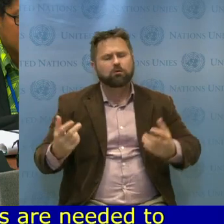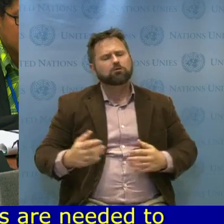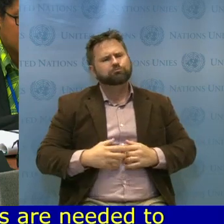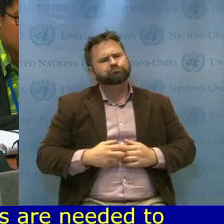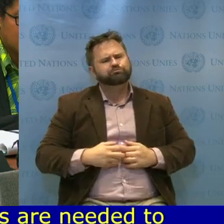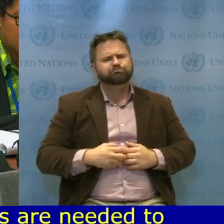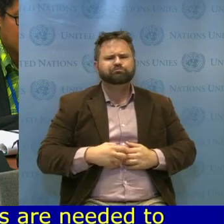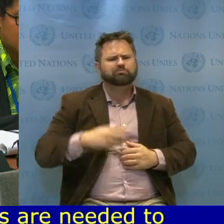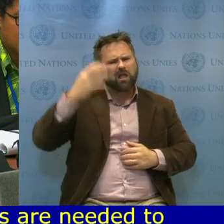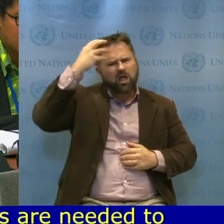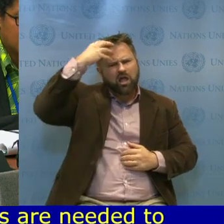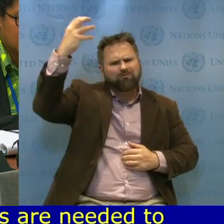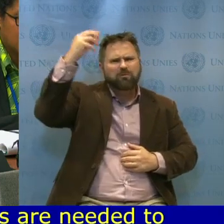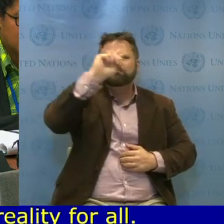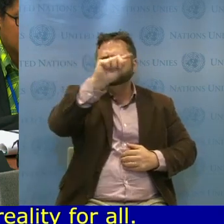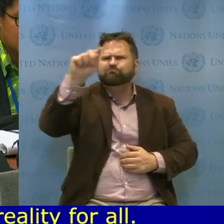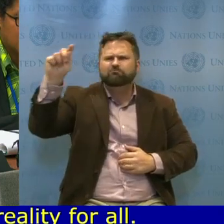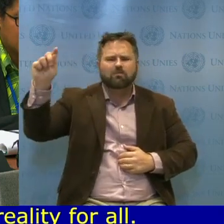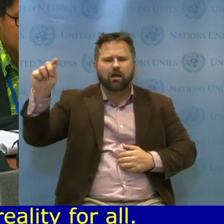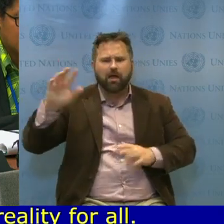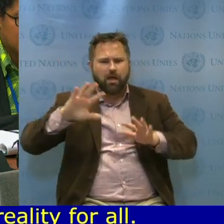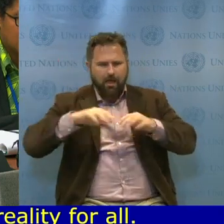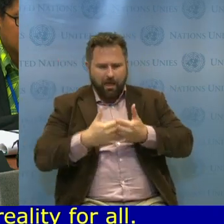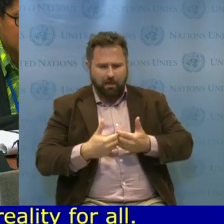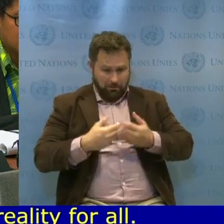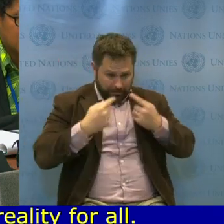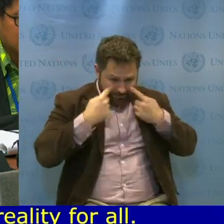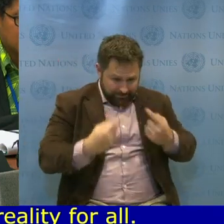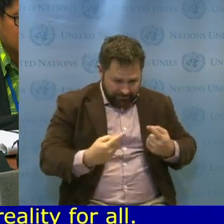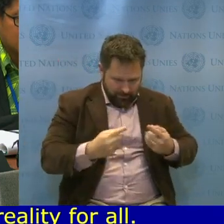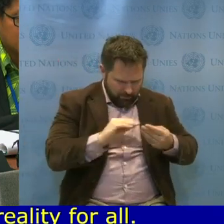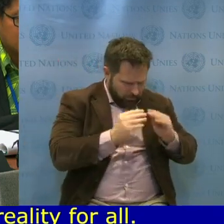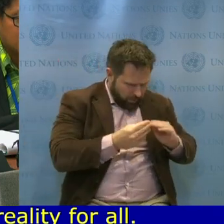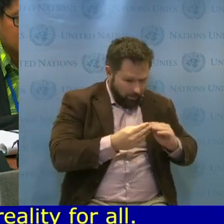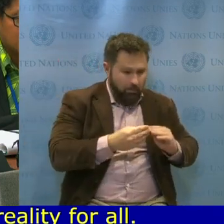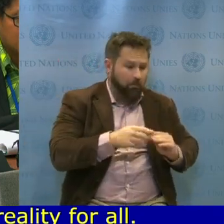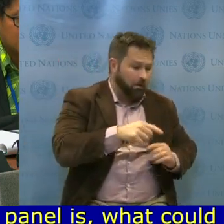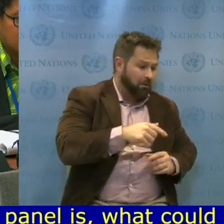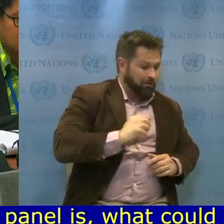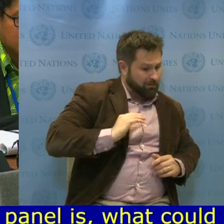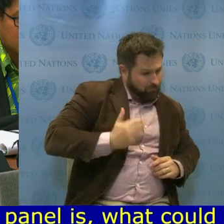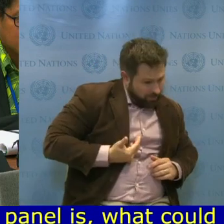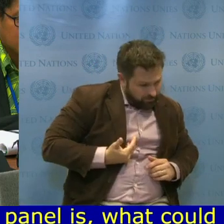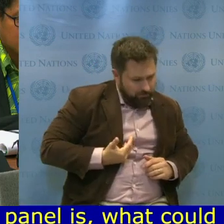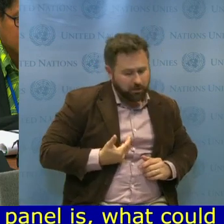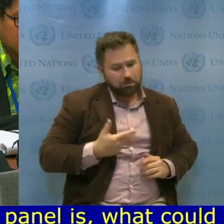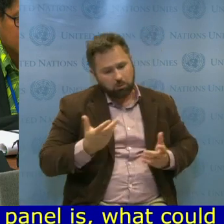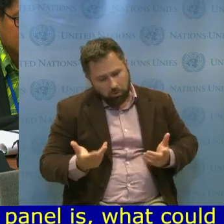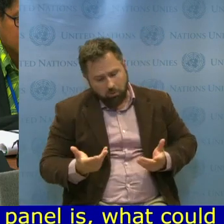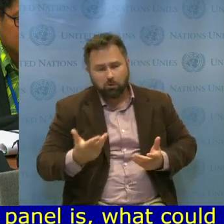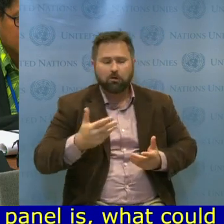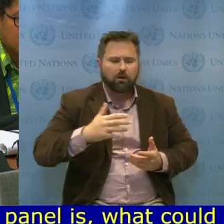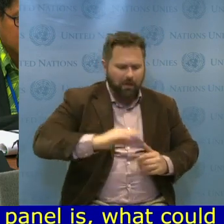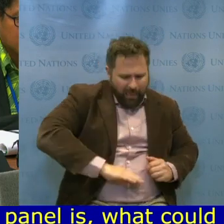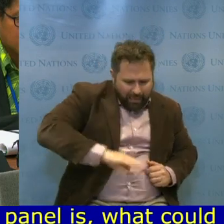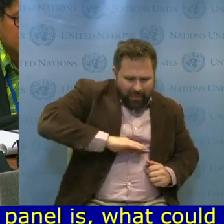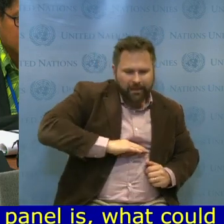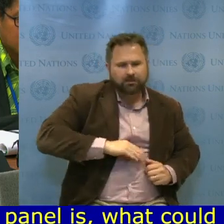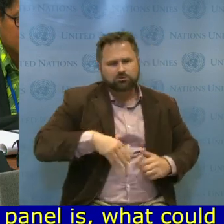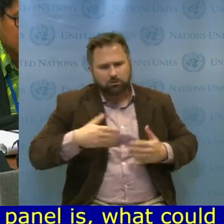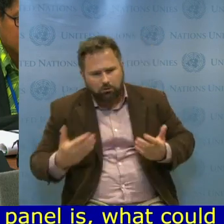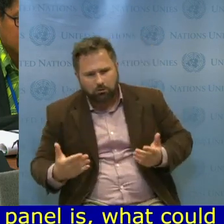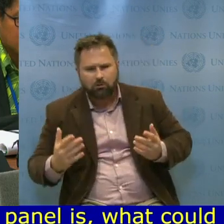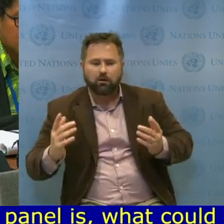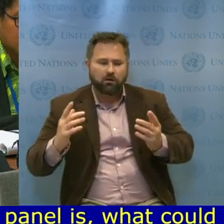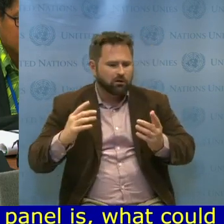that intersection of gender, disability, and age is systematically considered and addressed so that all women